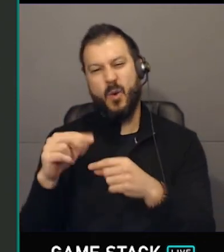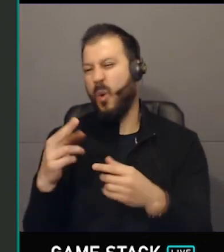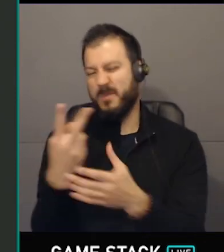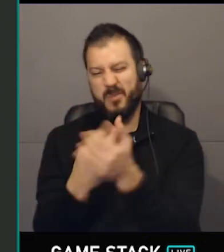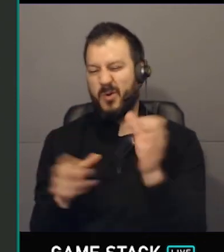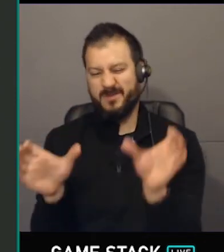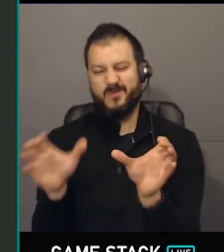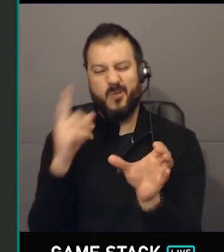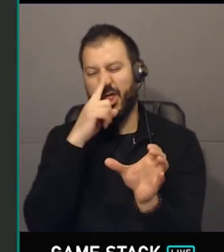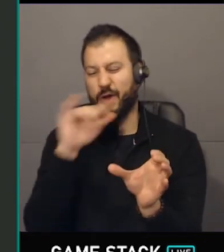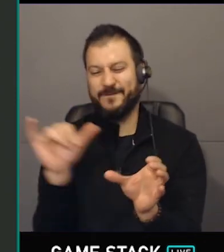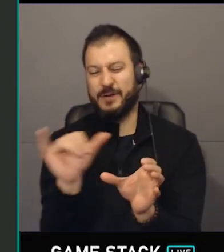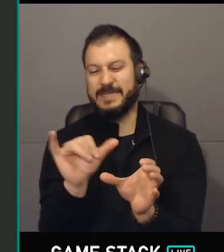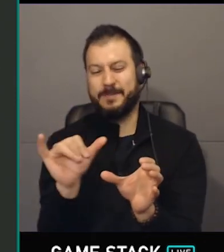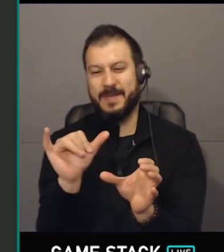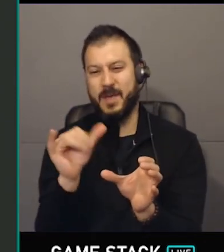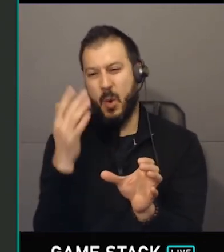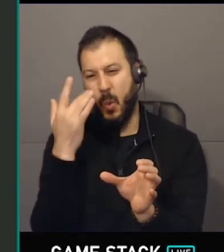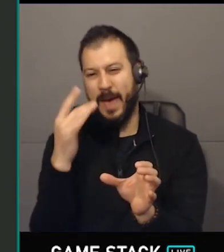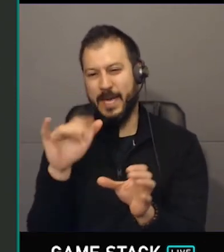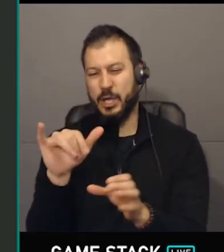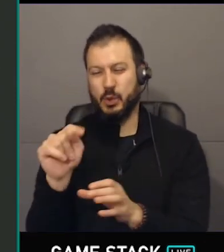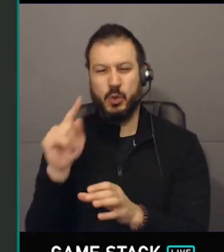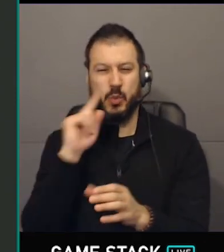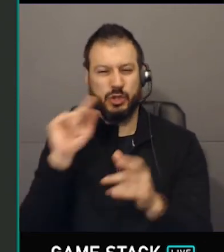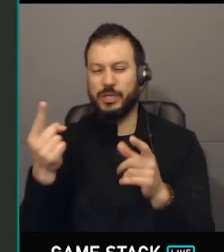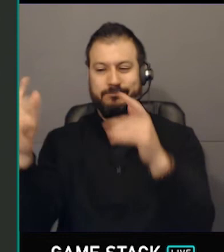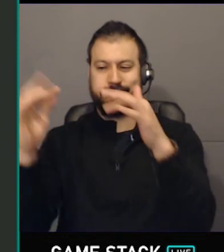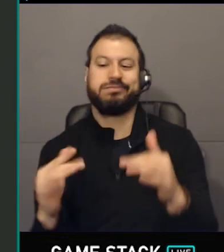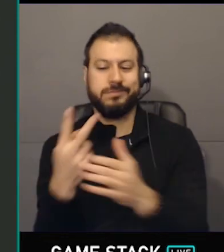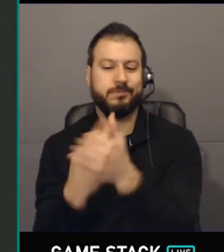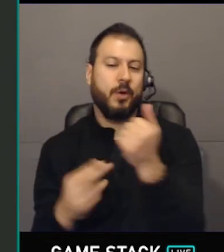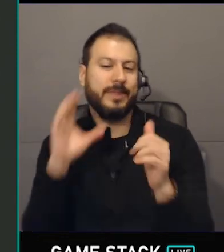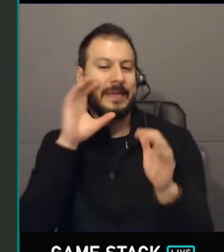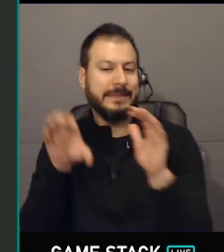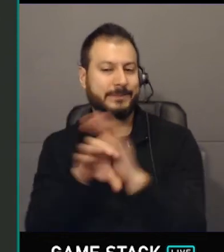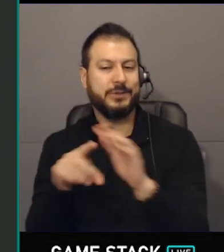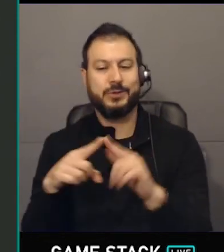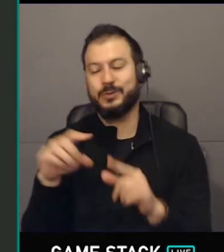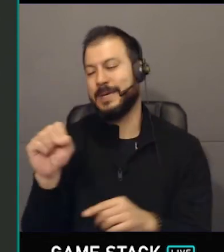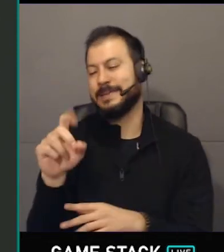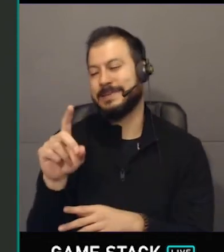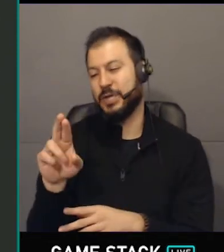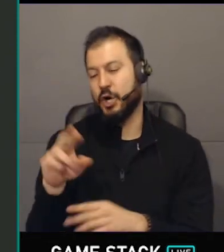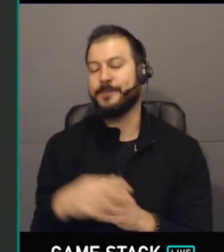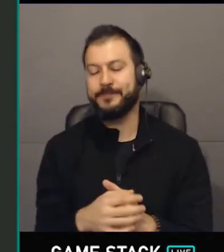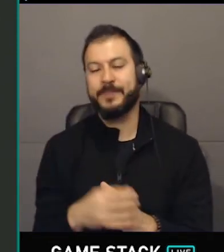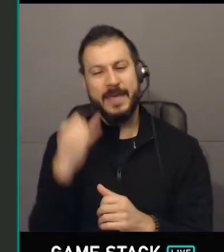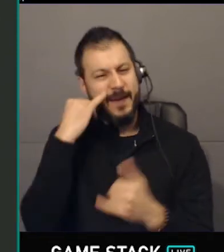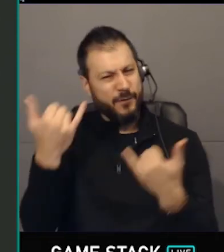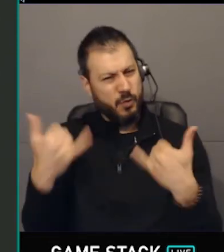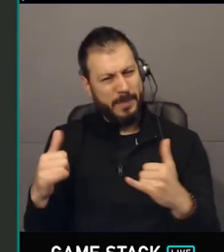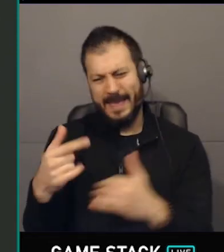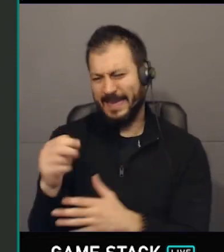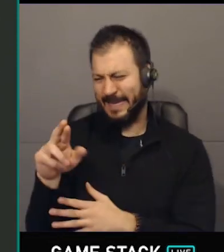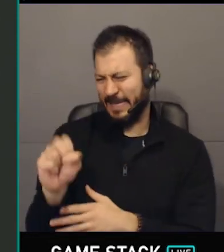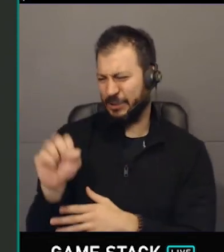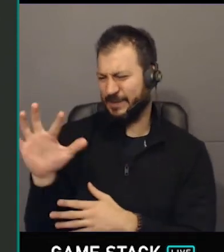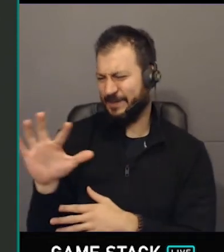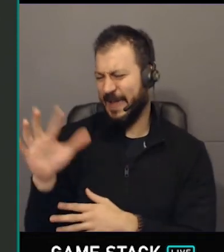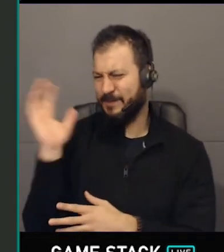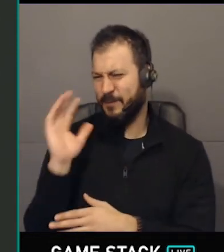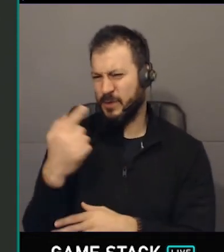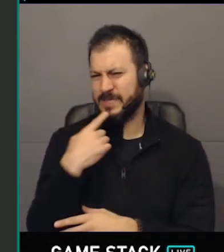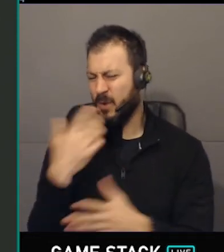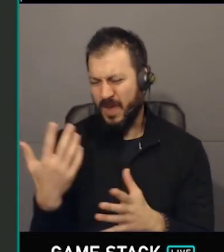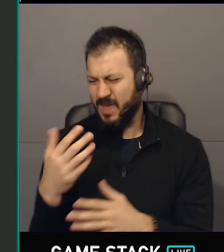be tone mapping back down to SDR. Now, if you've played Gears 5 before, you might be asking, hey, wait a second, Simon. Gears